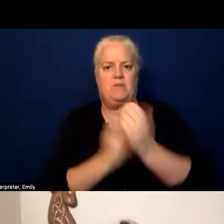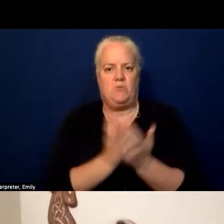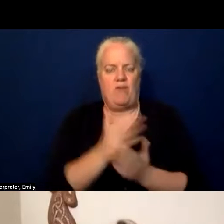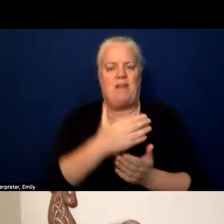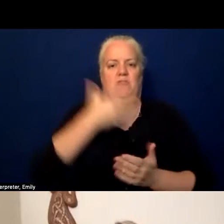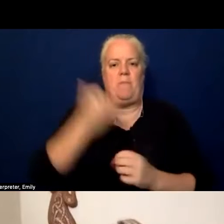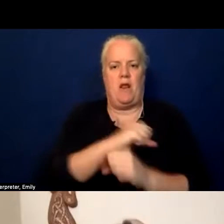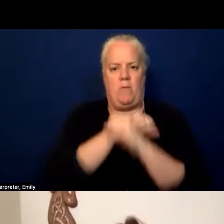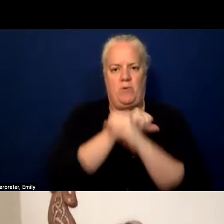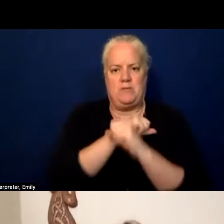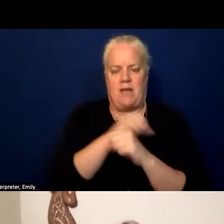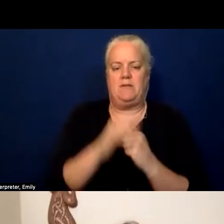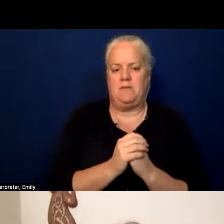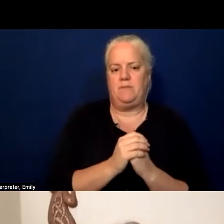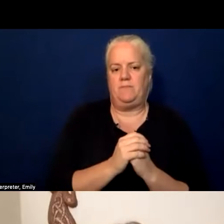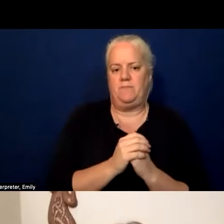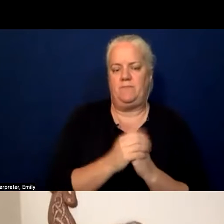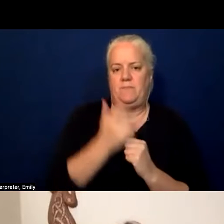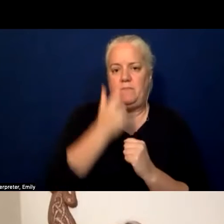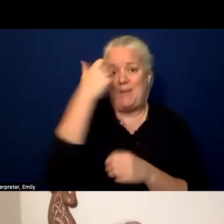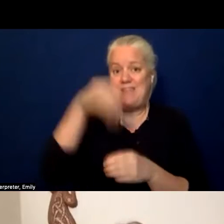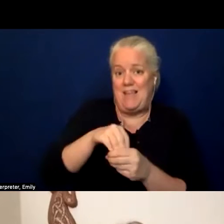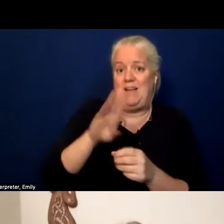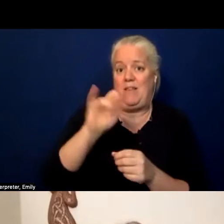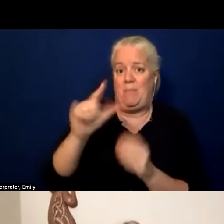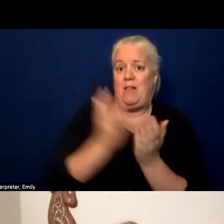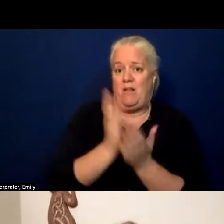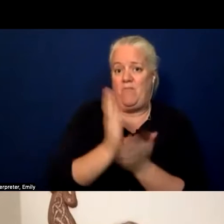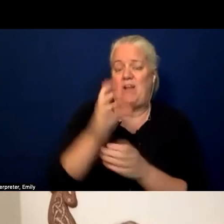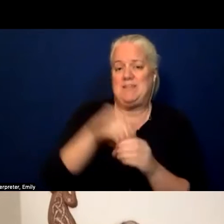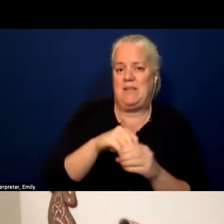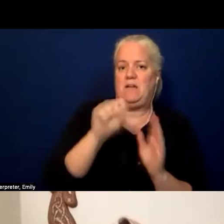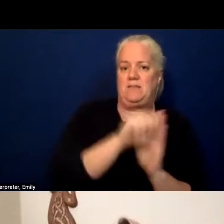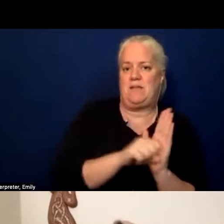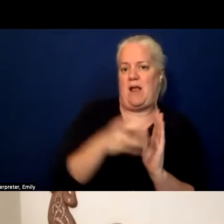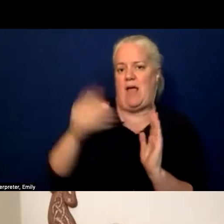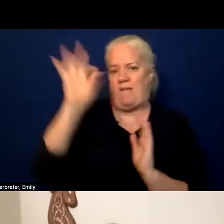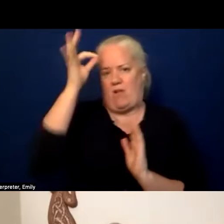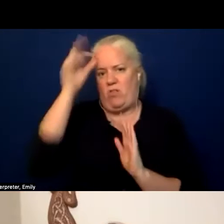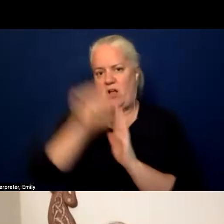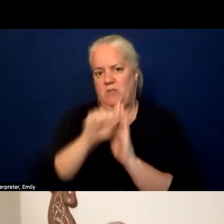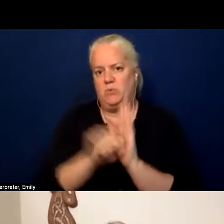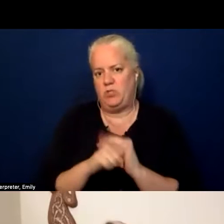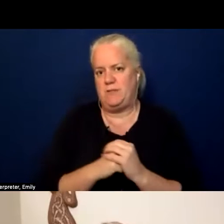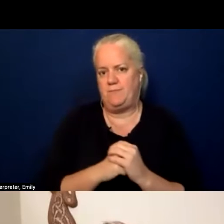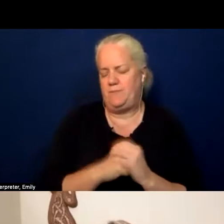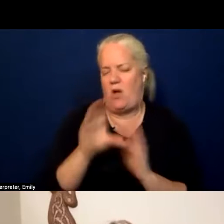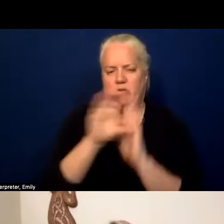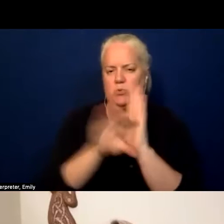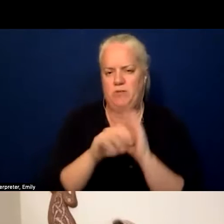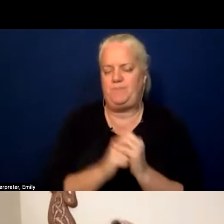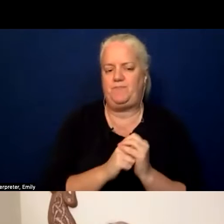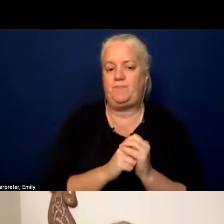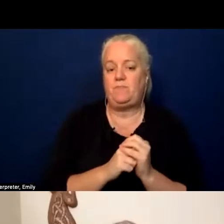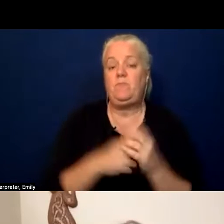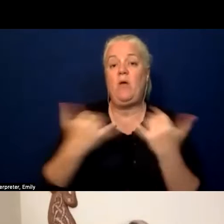critical criteria, among them being in the Bill of Rights section of our state and federal constitutions. At this point, there are in